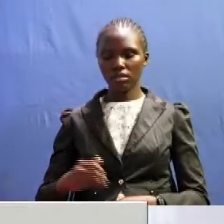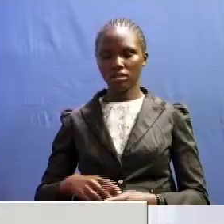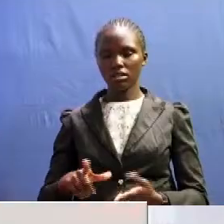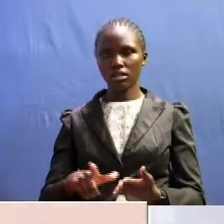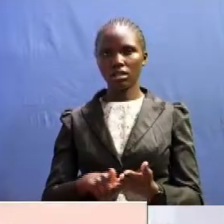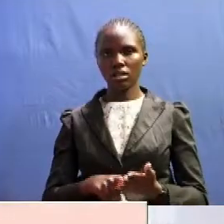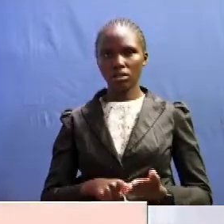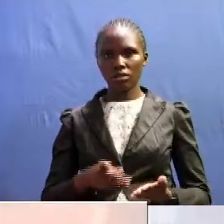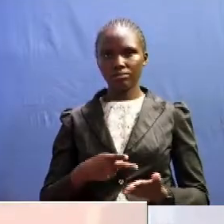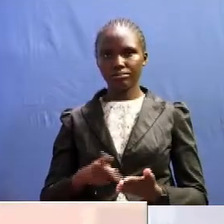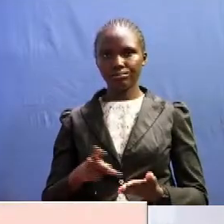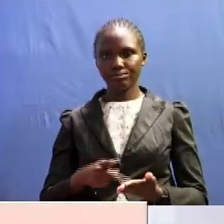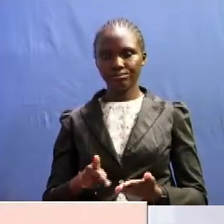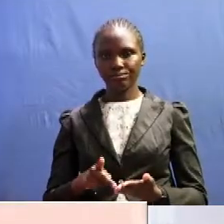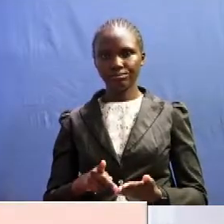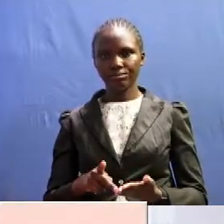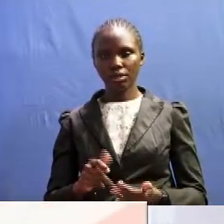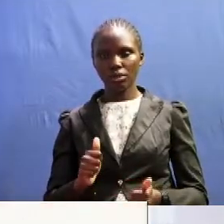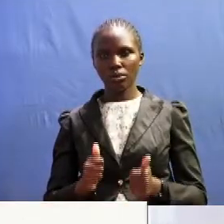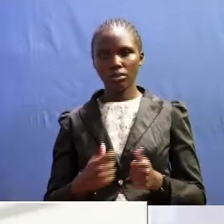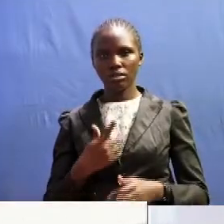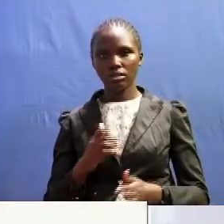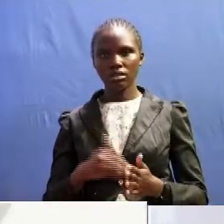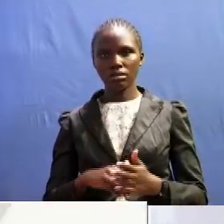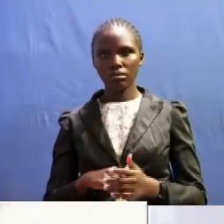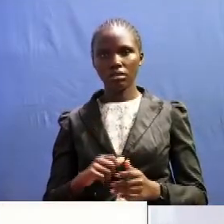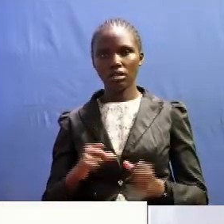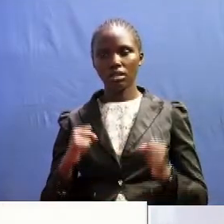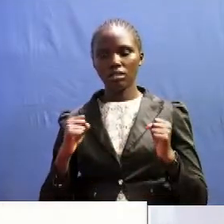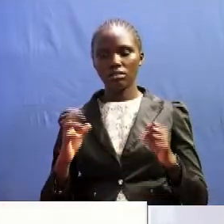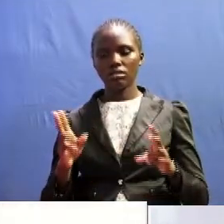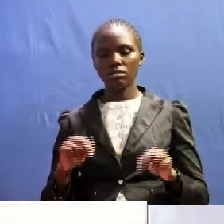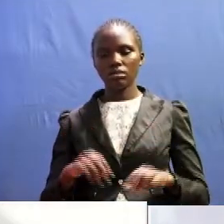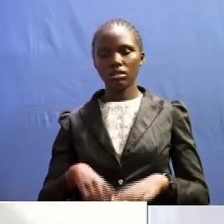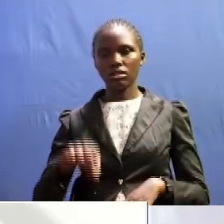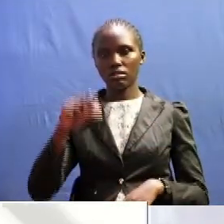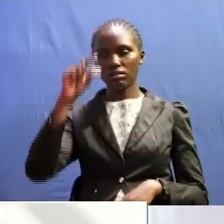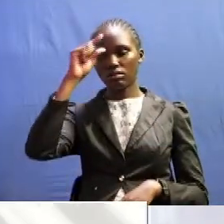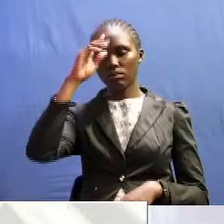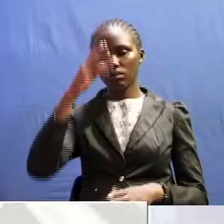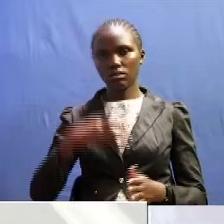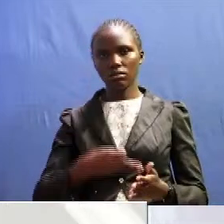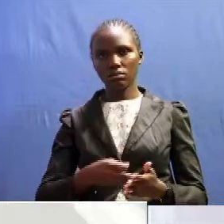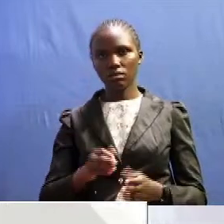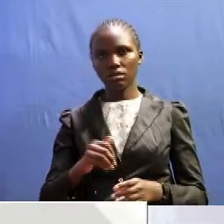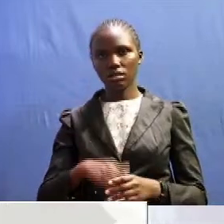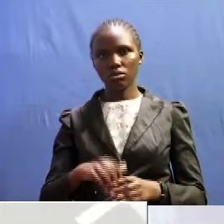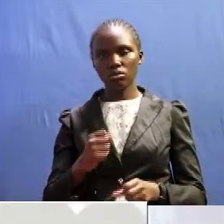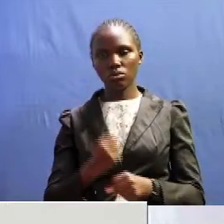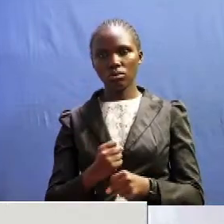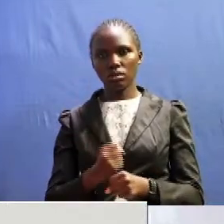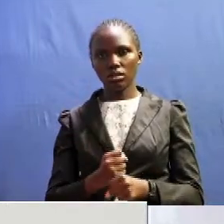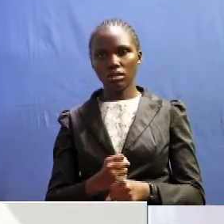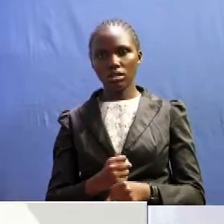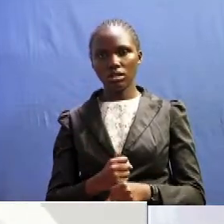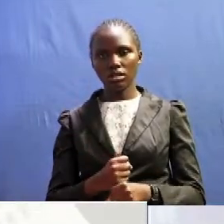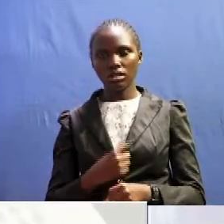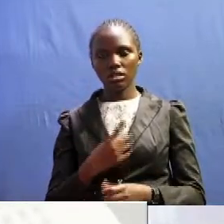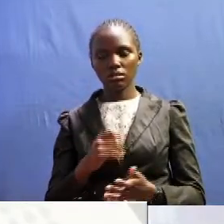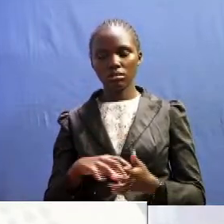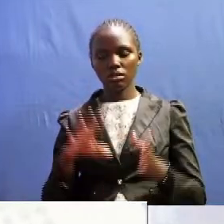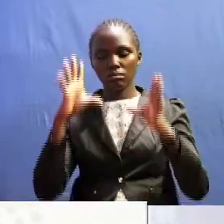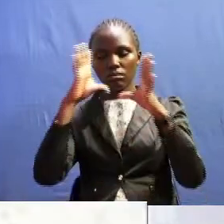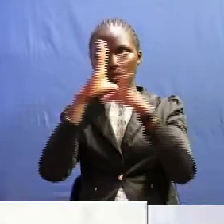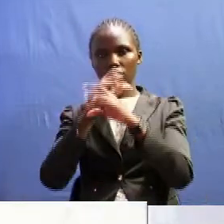payment. Exuding confidence in the government's fiscal trajectory, Mbadi dismissed critics of